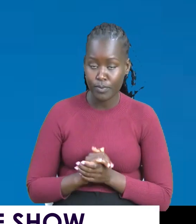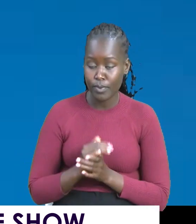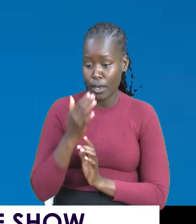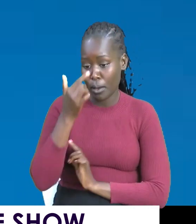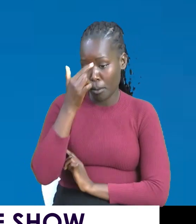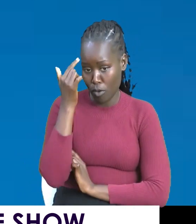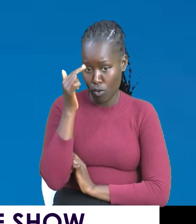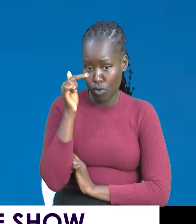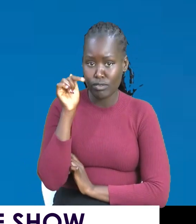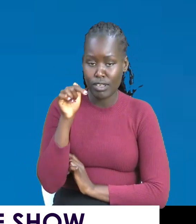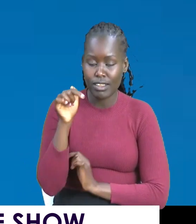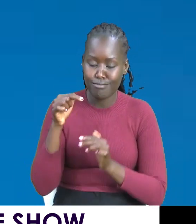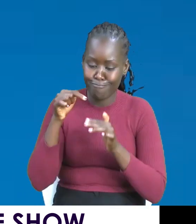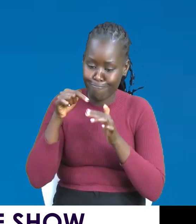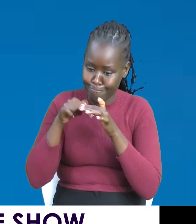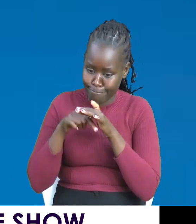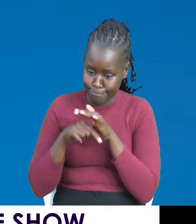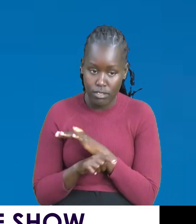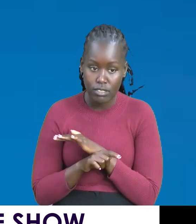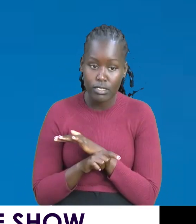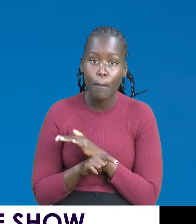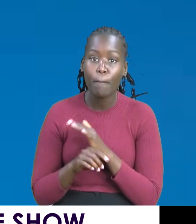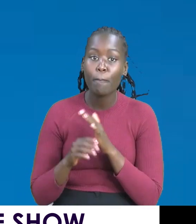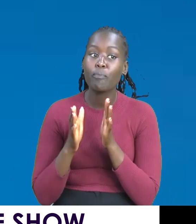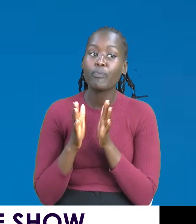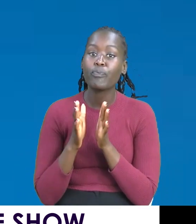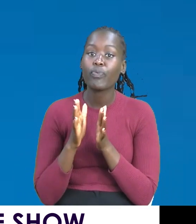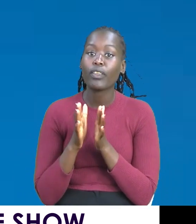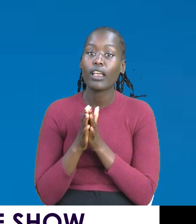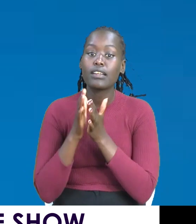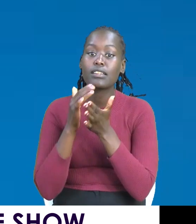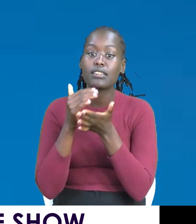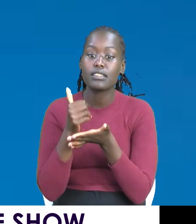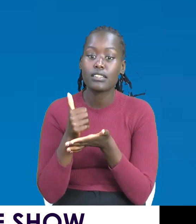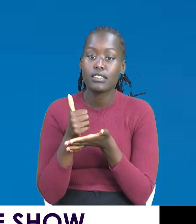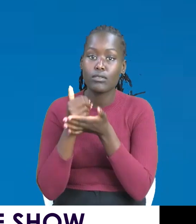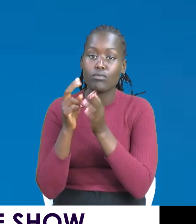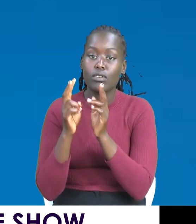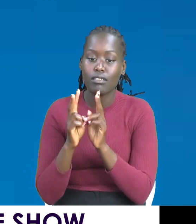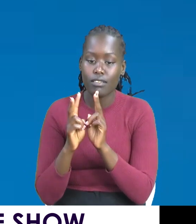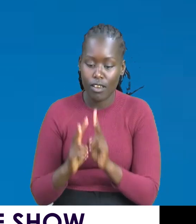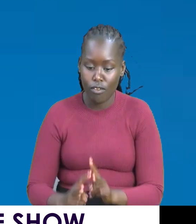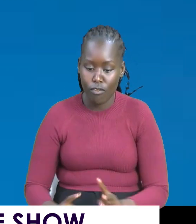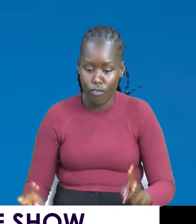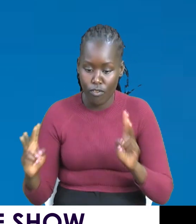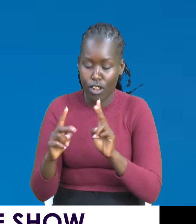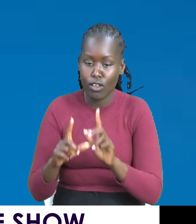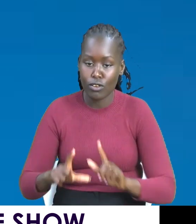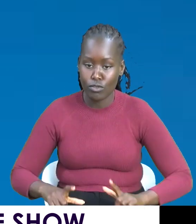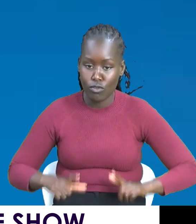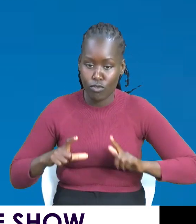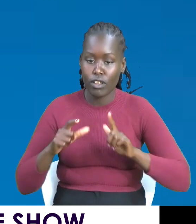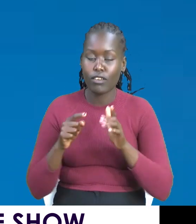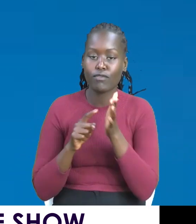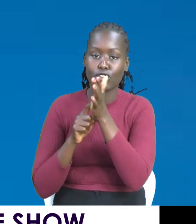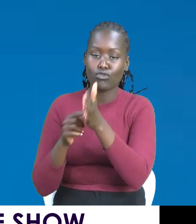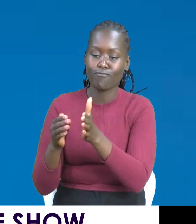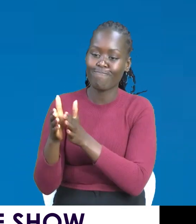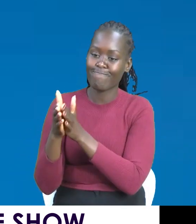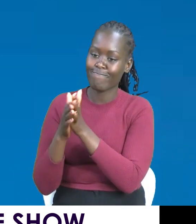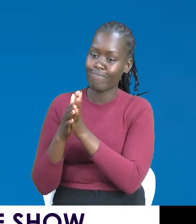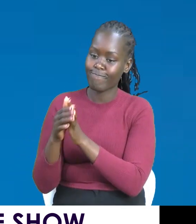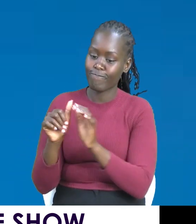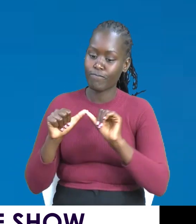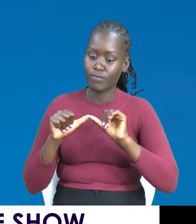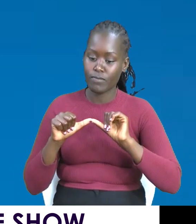Because these things are deep, and help the Treasures of Life show to be empowered to